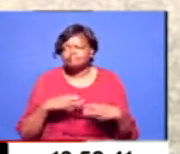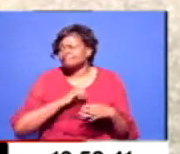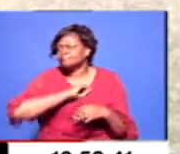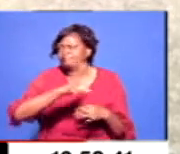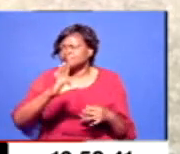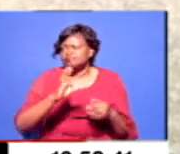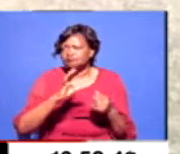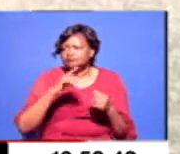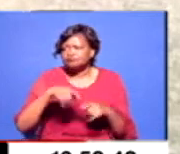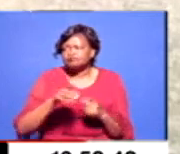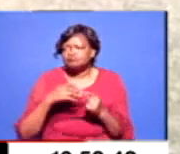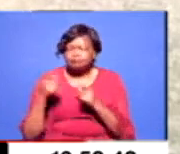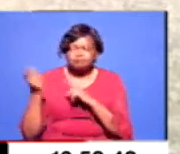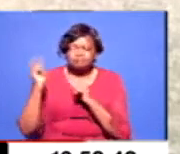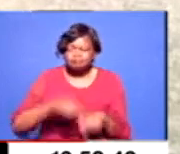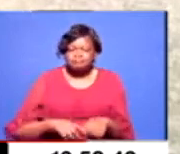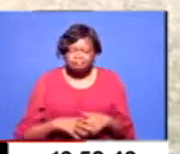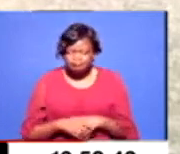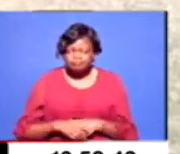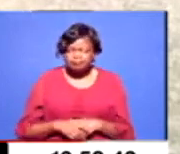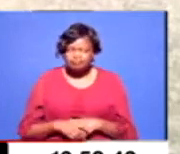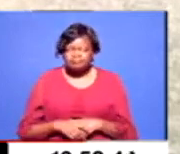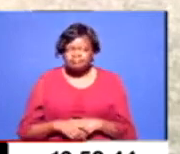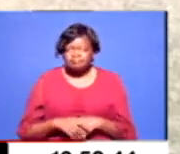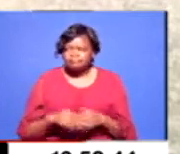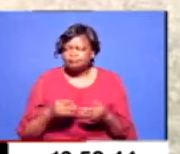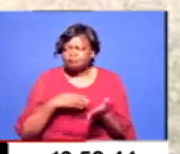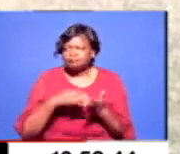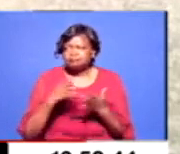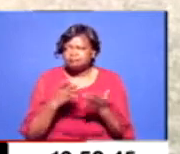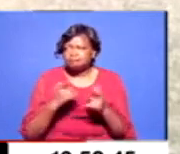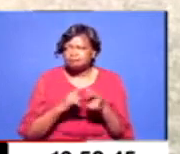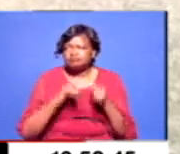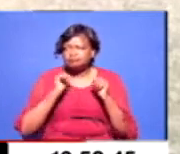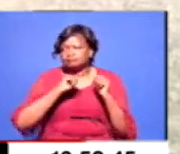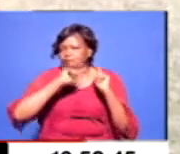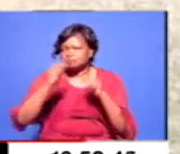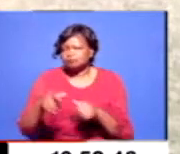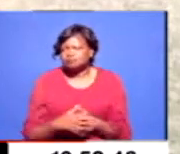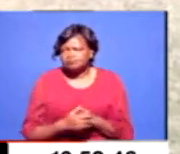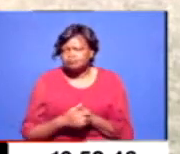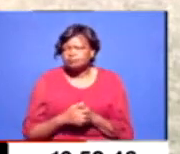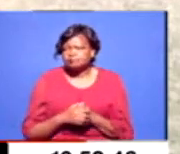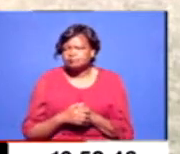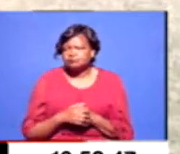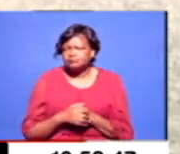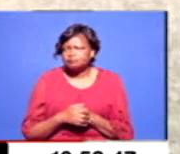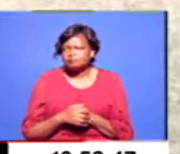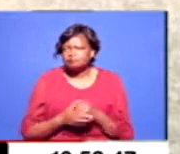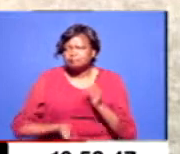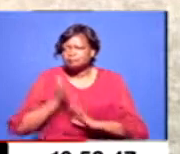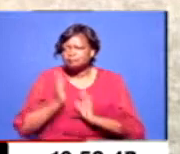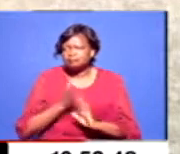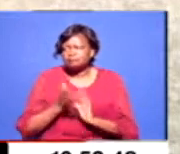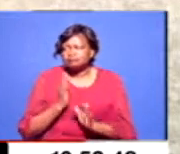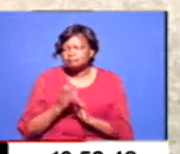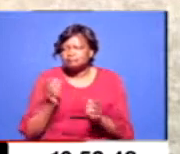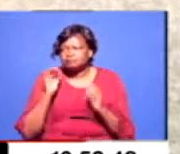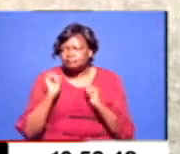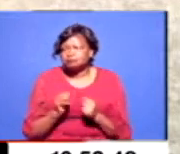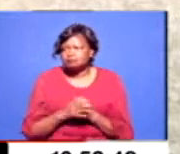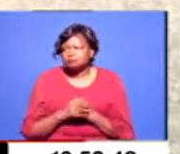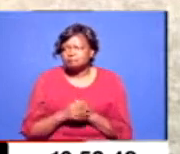or she wants to drop, send, we can always faster. That is something that we have